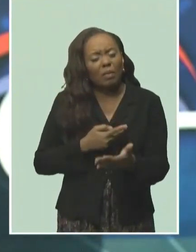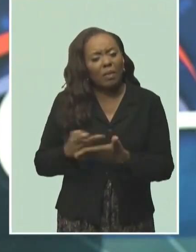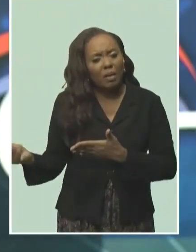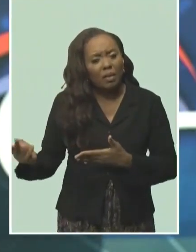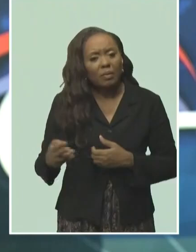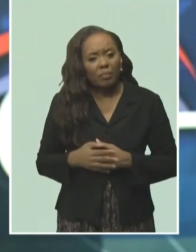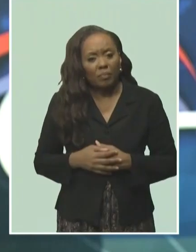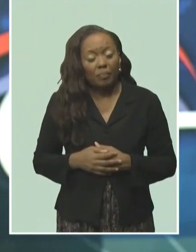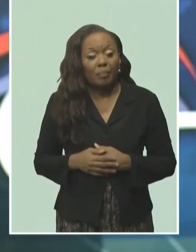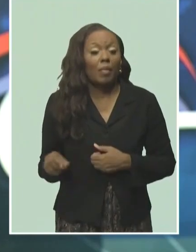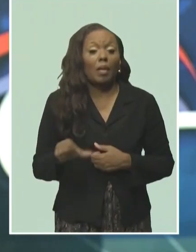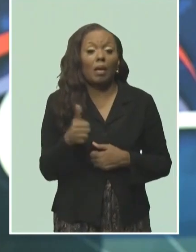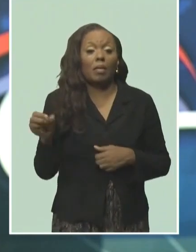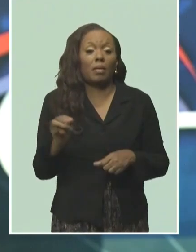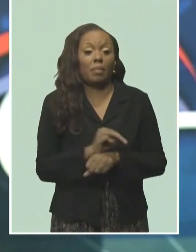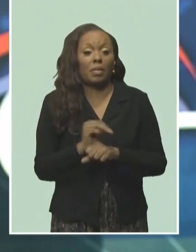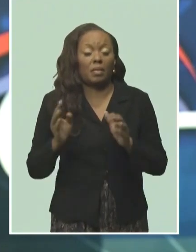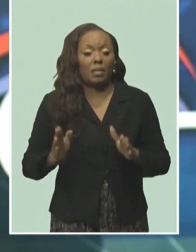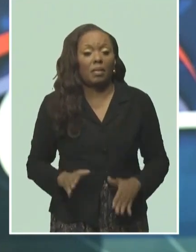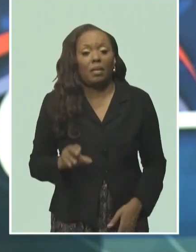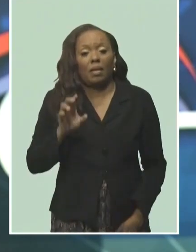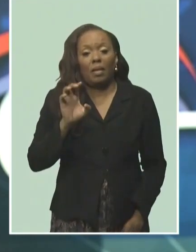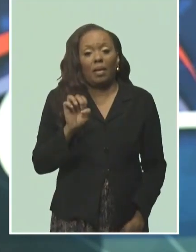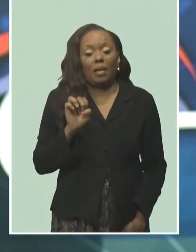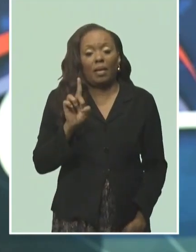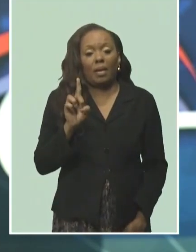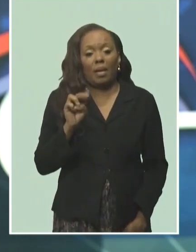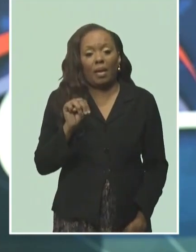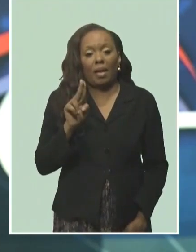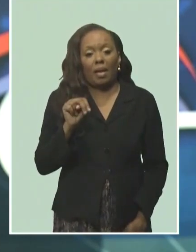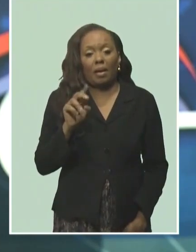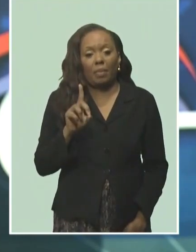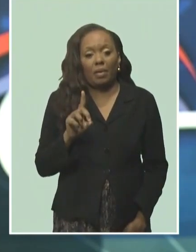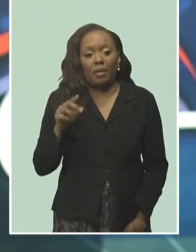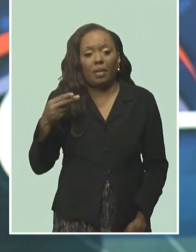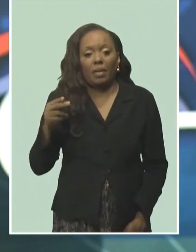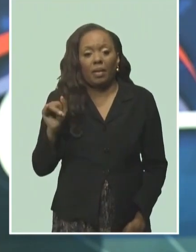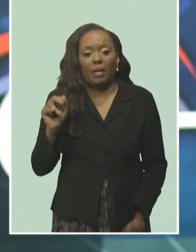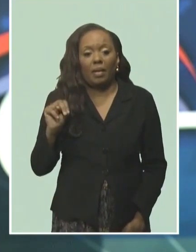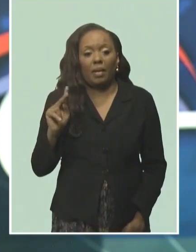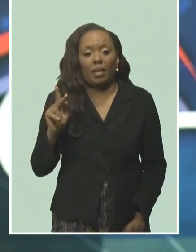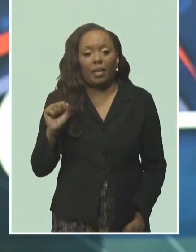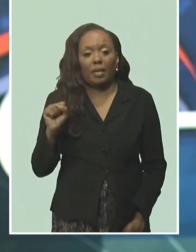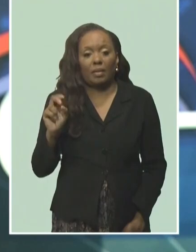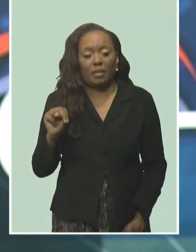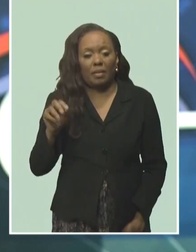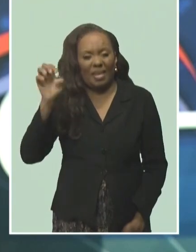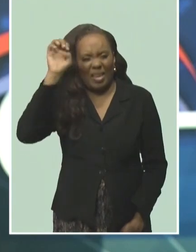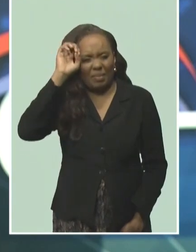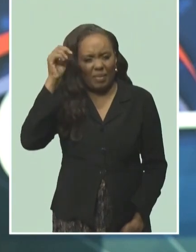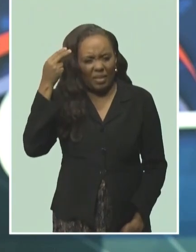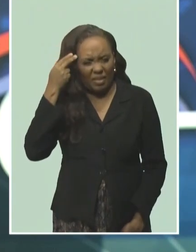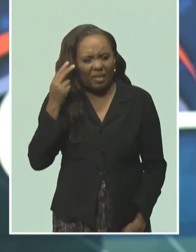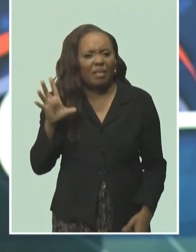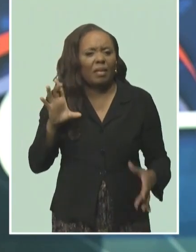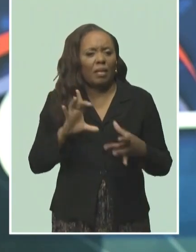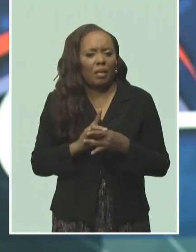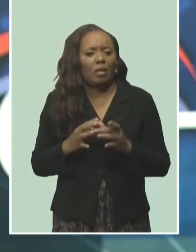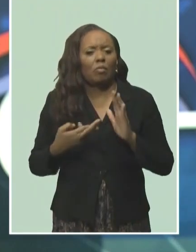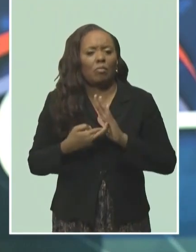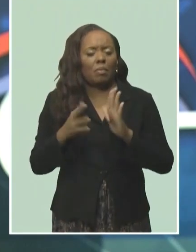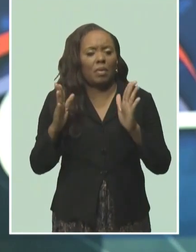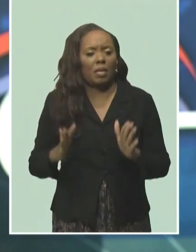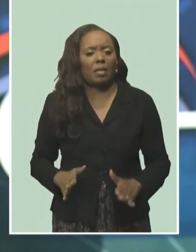Meanwhile, St. James North MP Edmund Hinkson, Barbados' representative to the African, Caribbean, Pacific, European Union